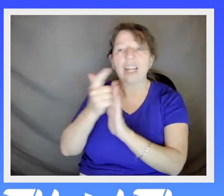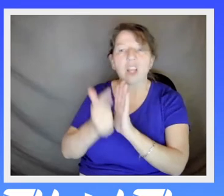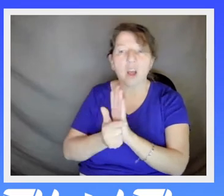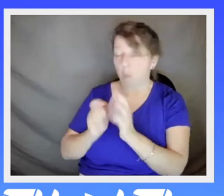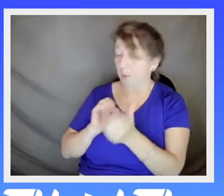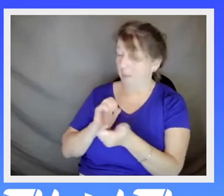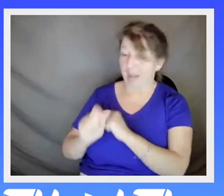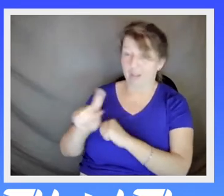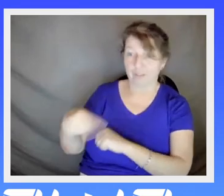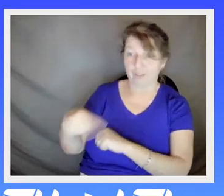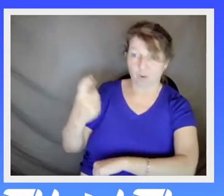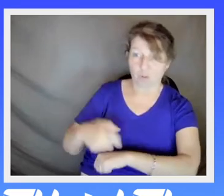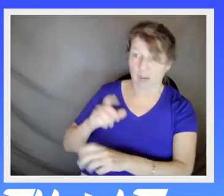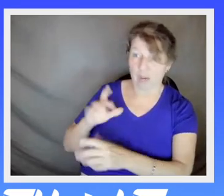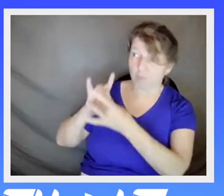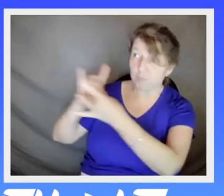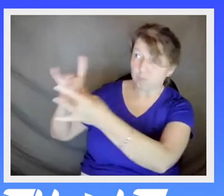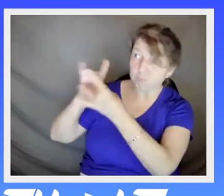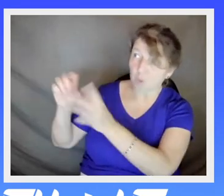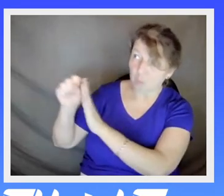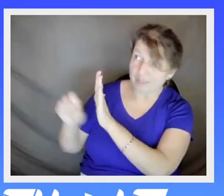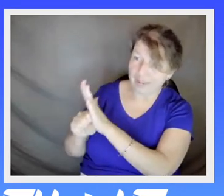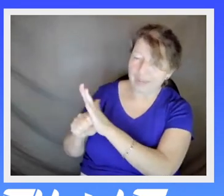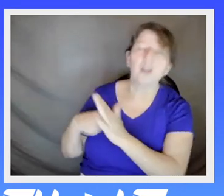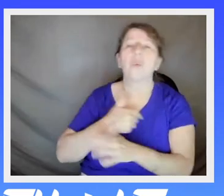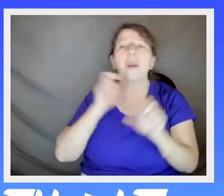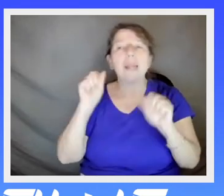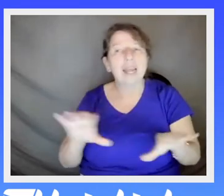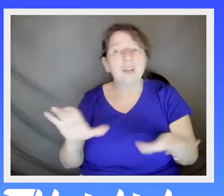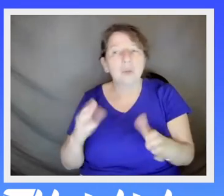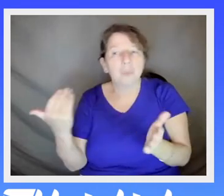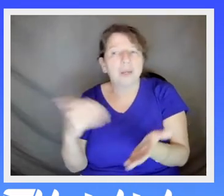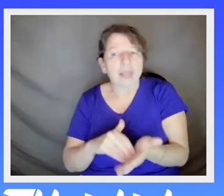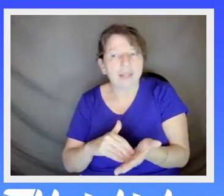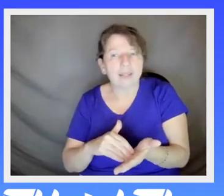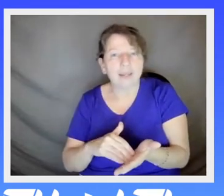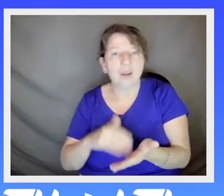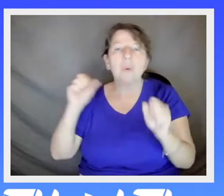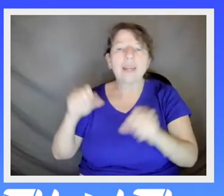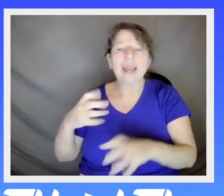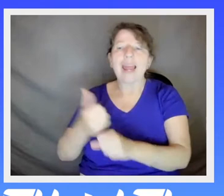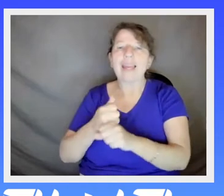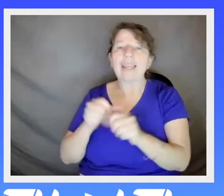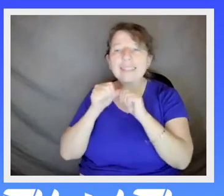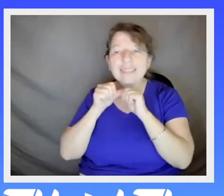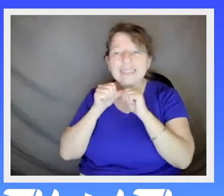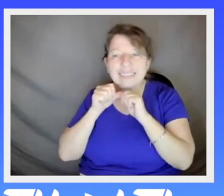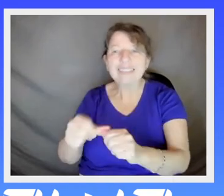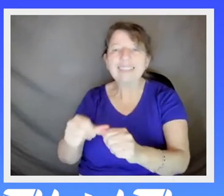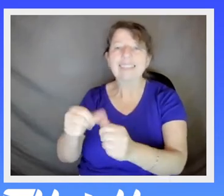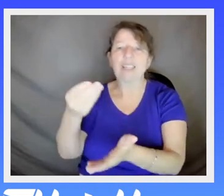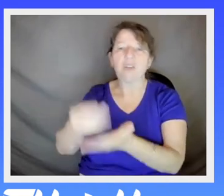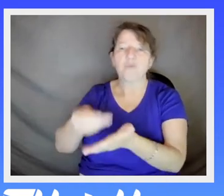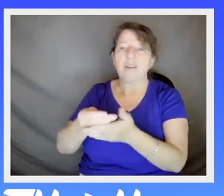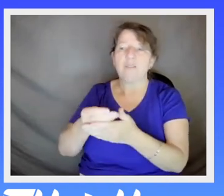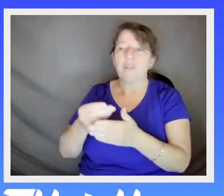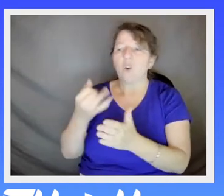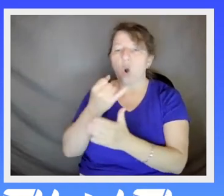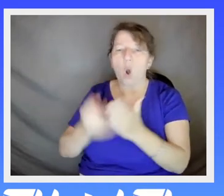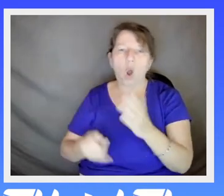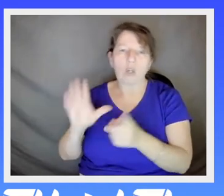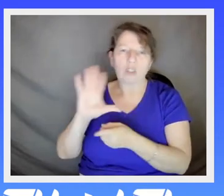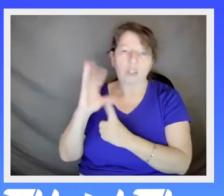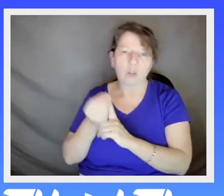we can pass it again, and we can generate consistent revenue for the arts and culture. As I said in my first response, the arts and culture is